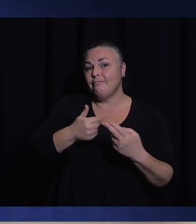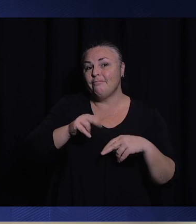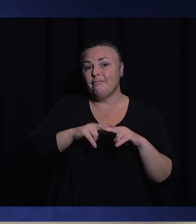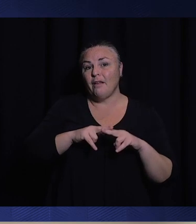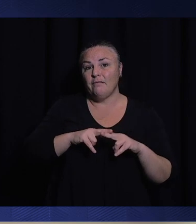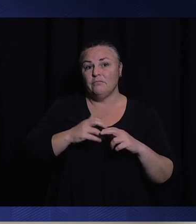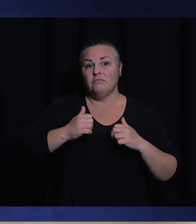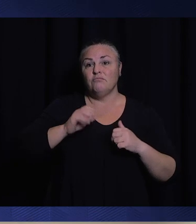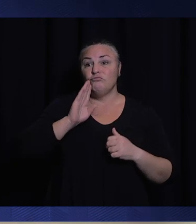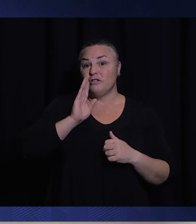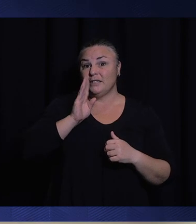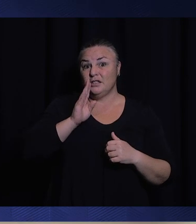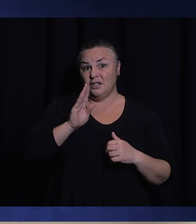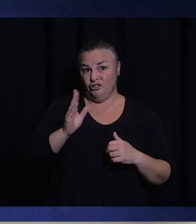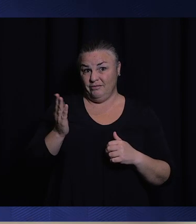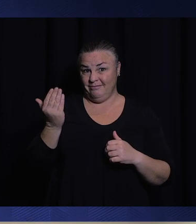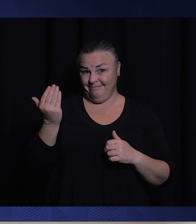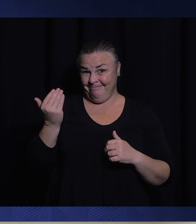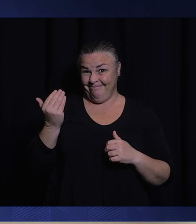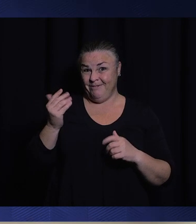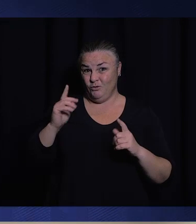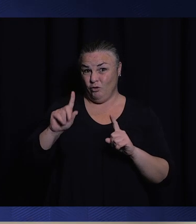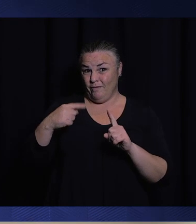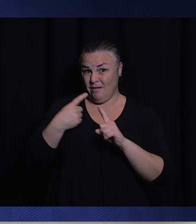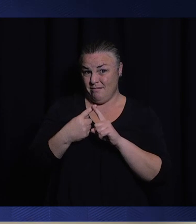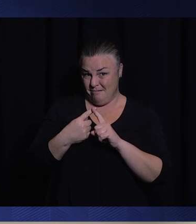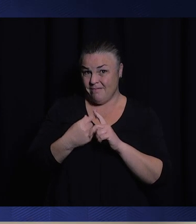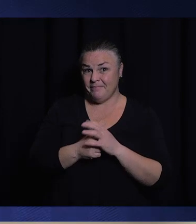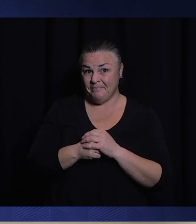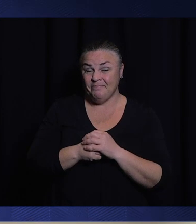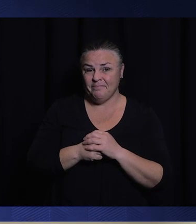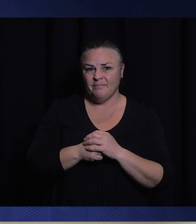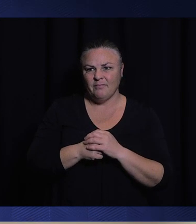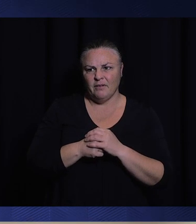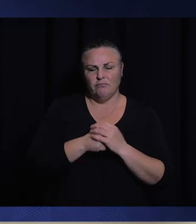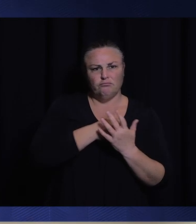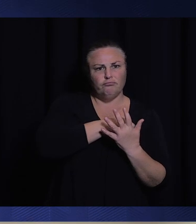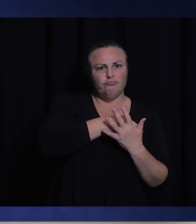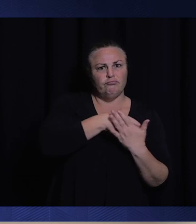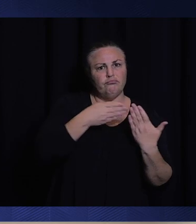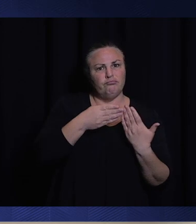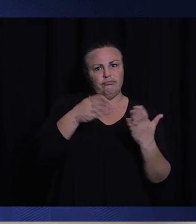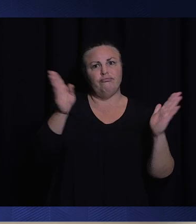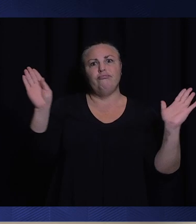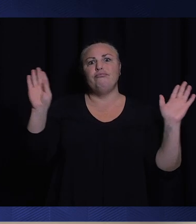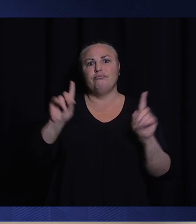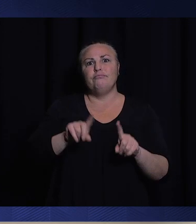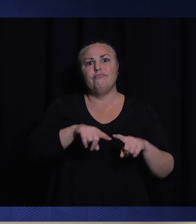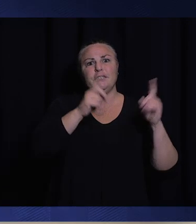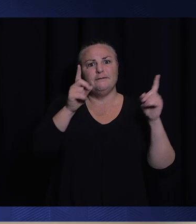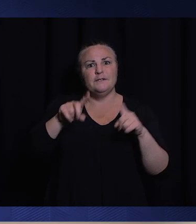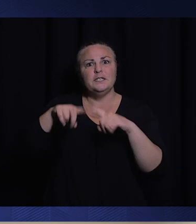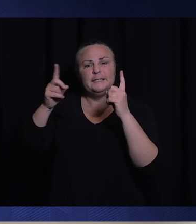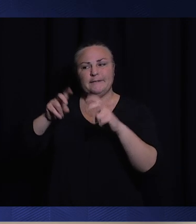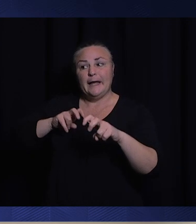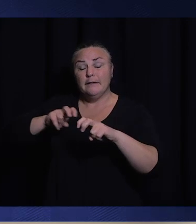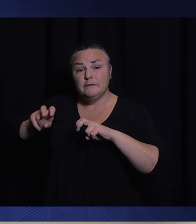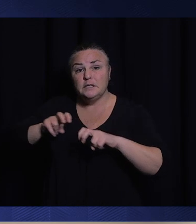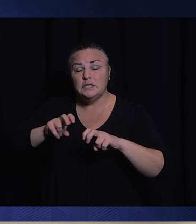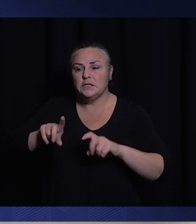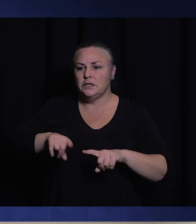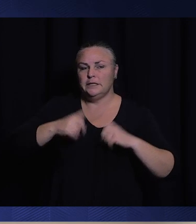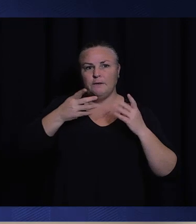Some examples of these nature-based solutions incorporated in road corridors can be seen in these pictures here, associated with main freeways and ring